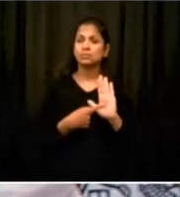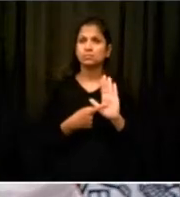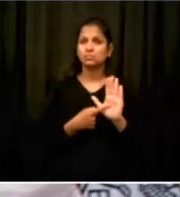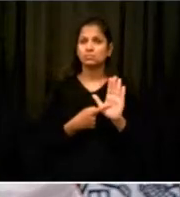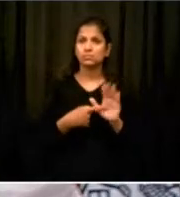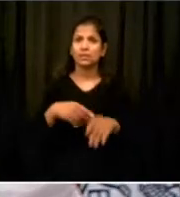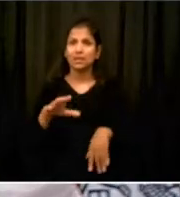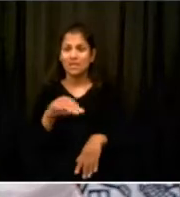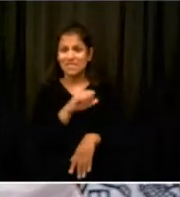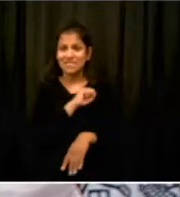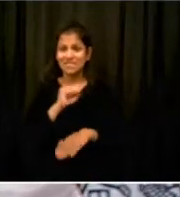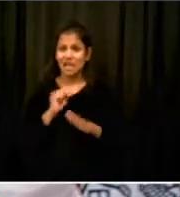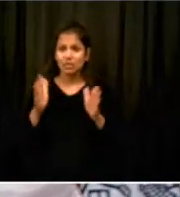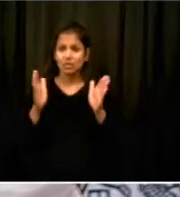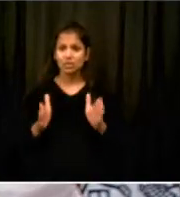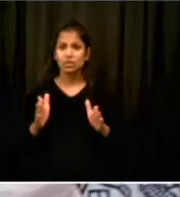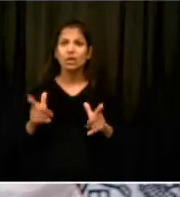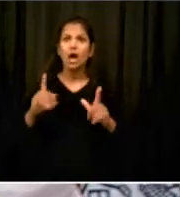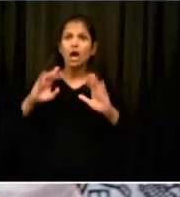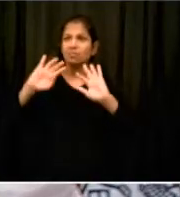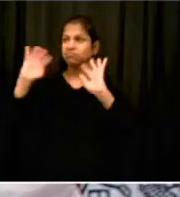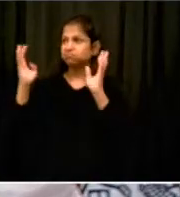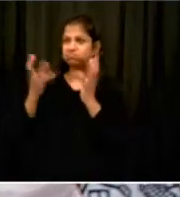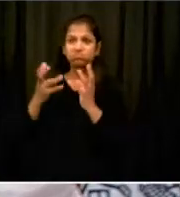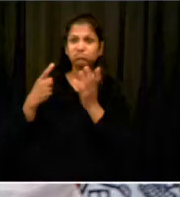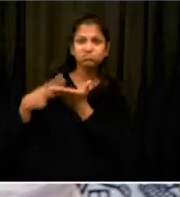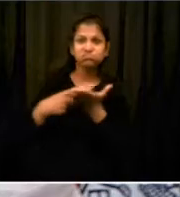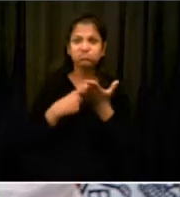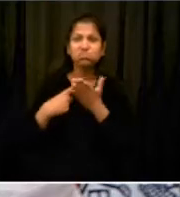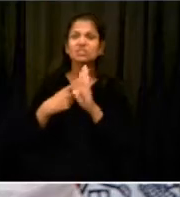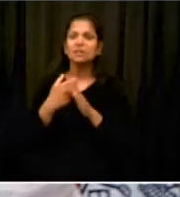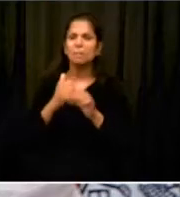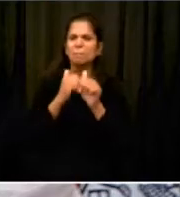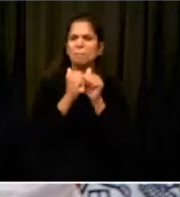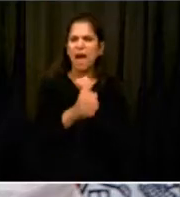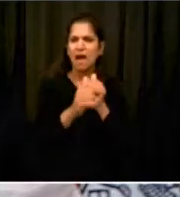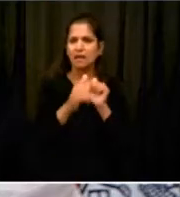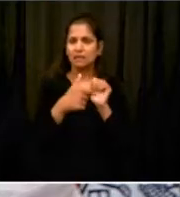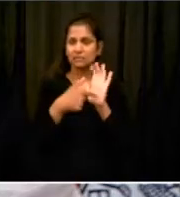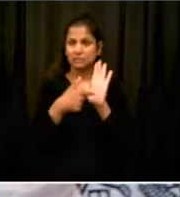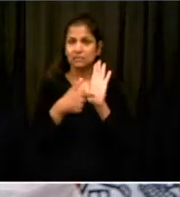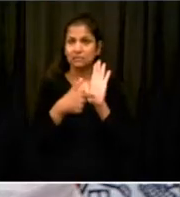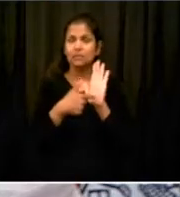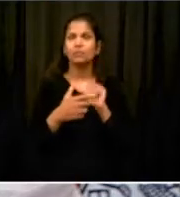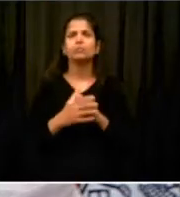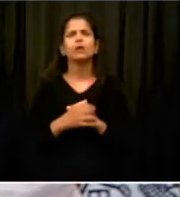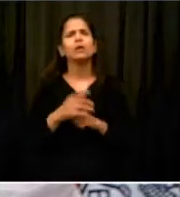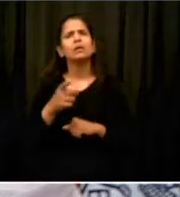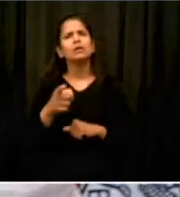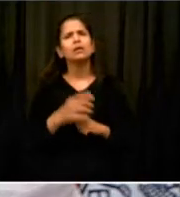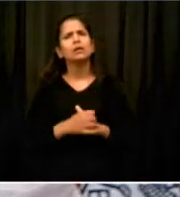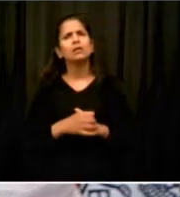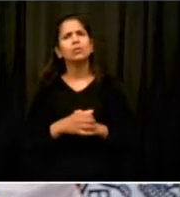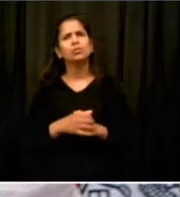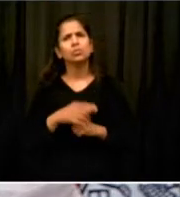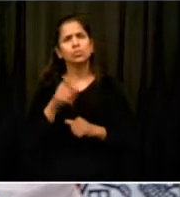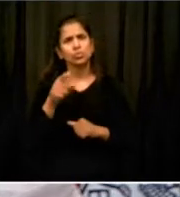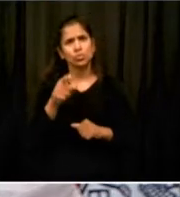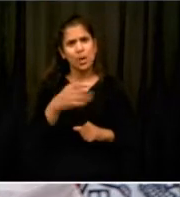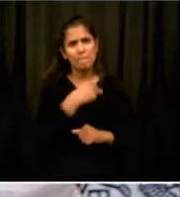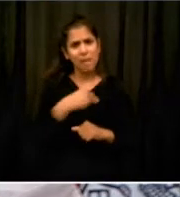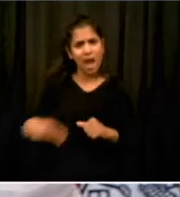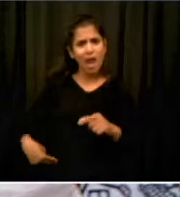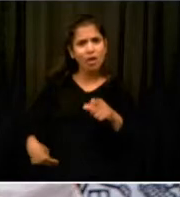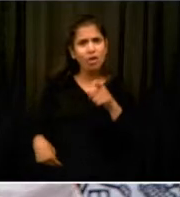you're doing in terms of being the leader of the largest U.S. city in terms of building a coalition with Republican